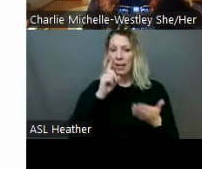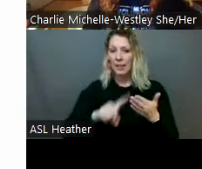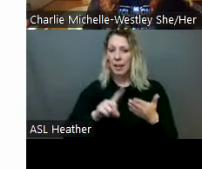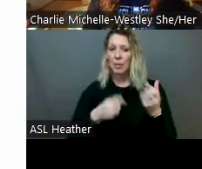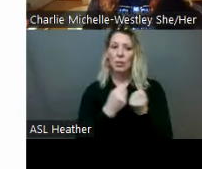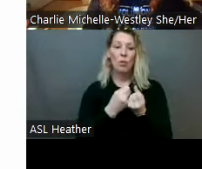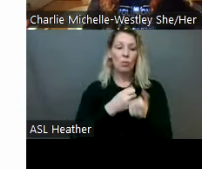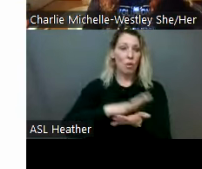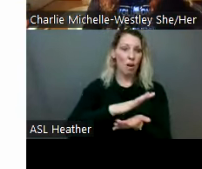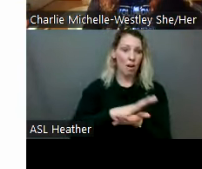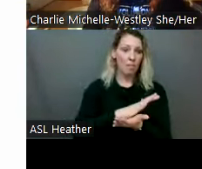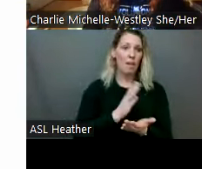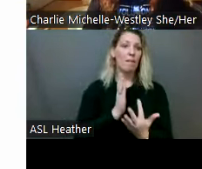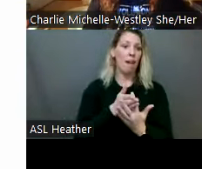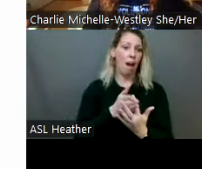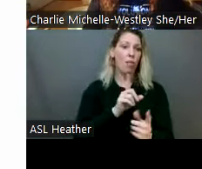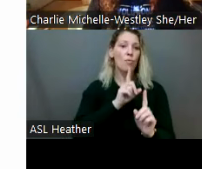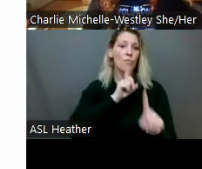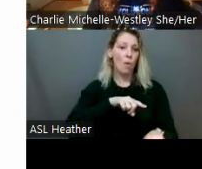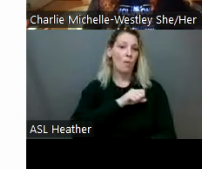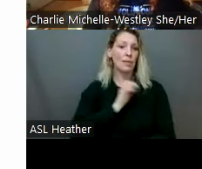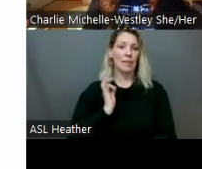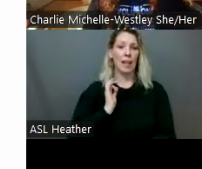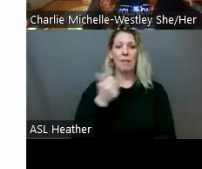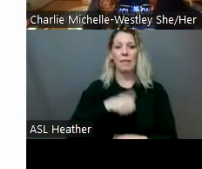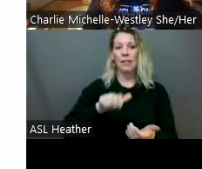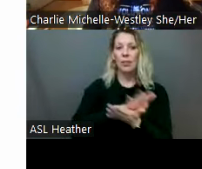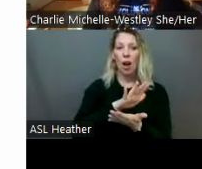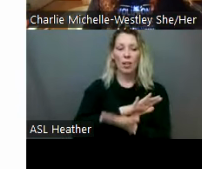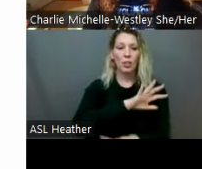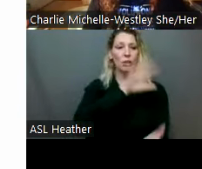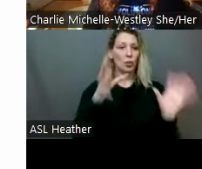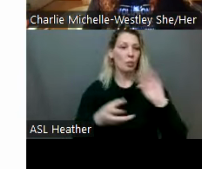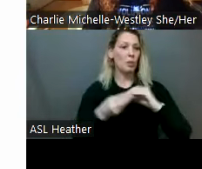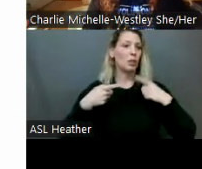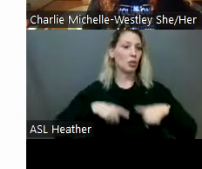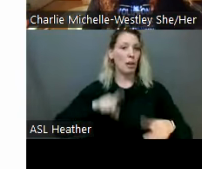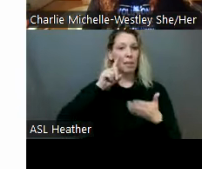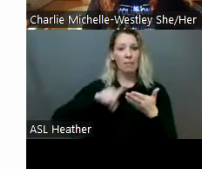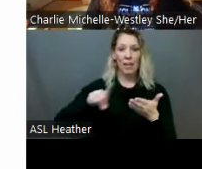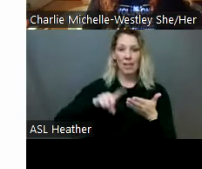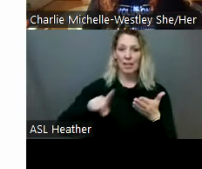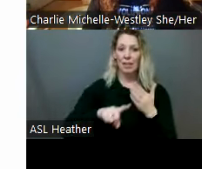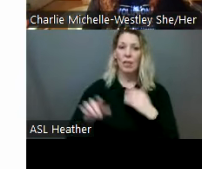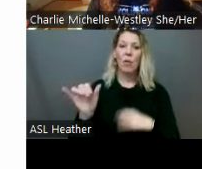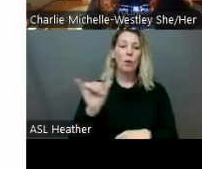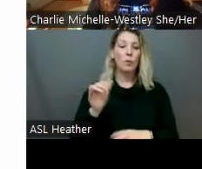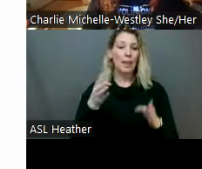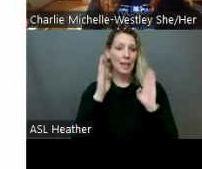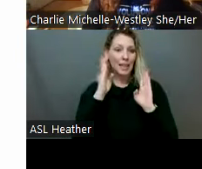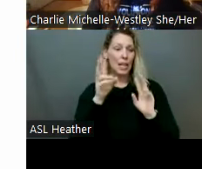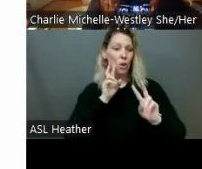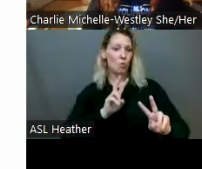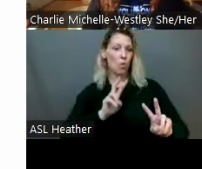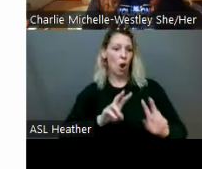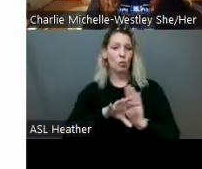supporting documents, the file and report of the staff, and any documents accumulated during the investigation. They may also listen to and or watch the